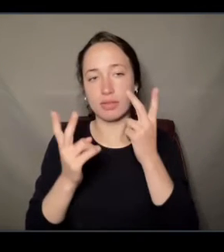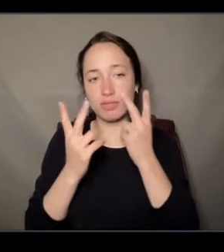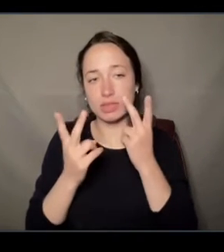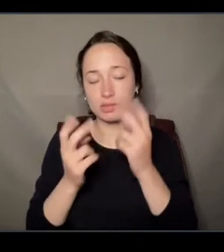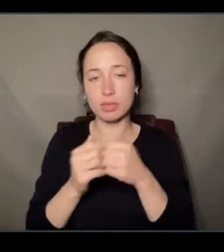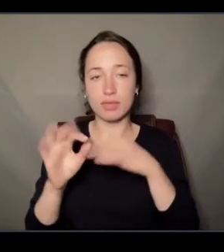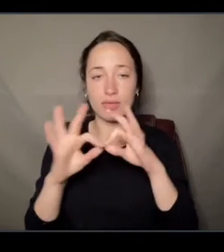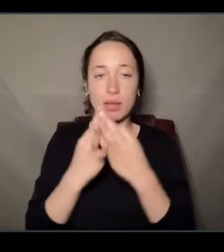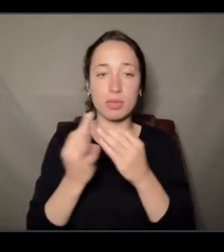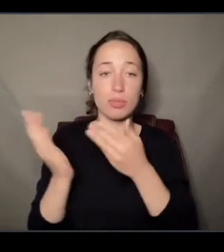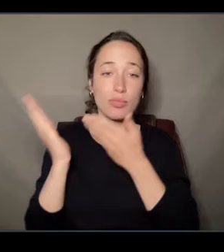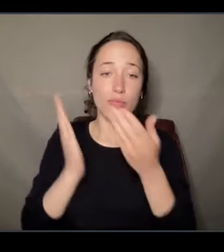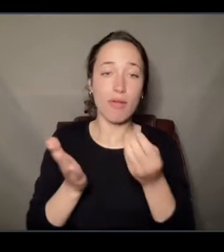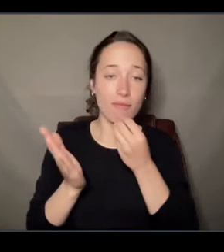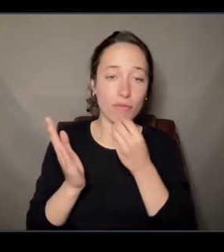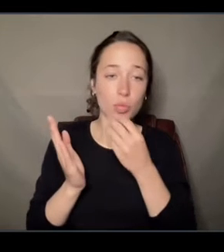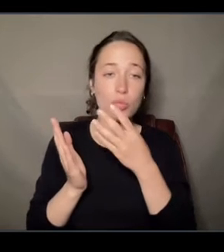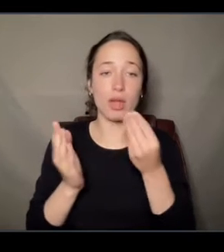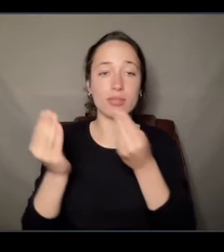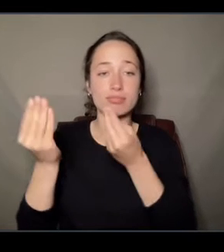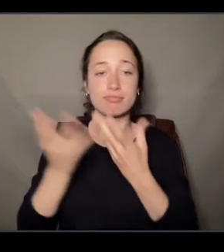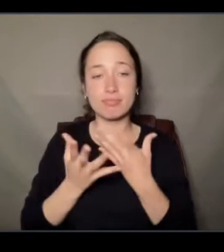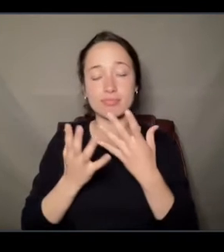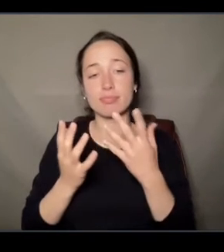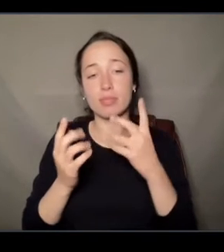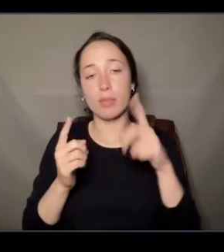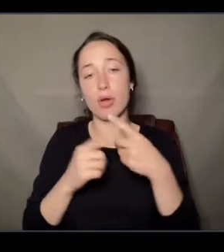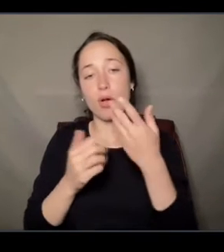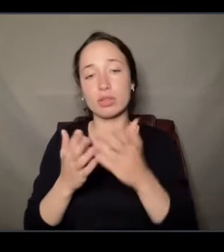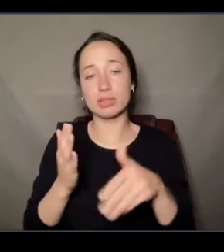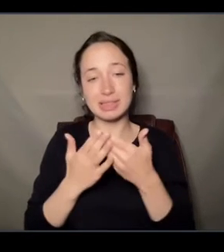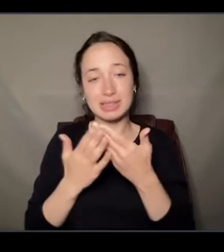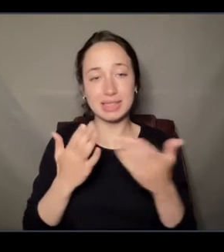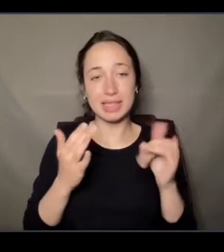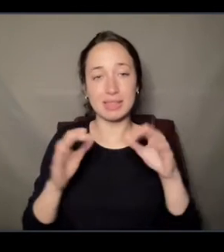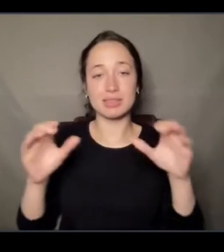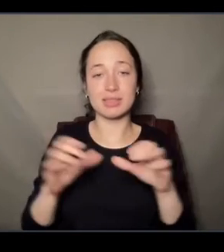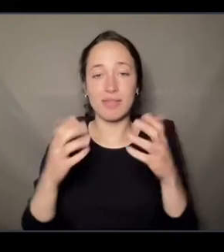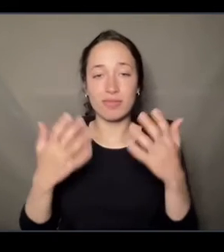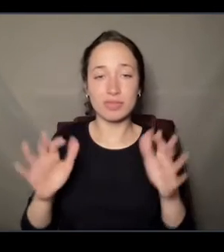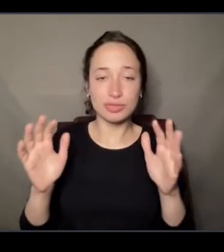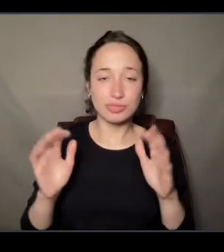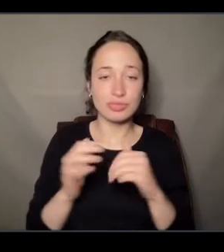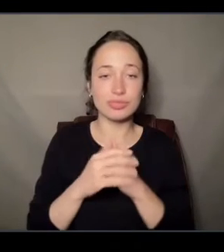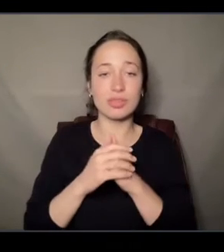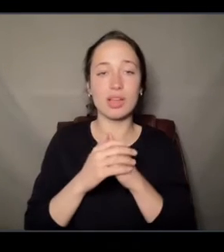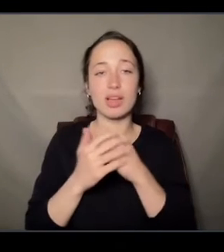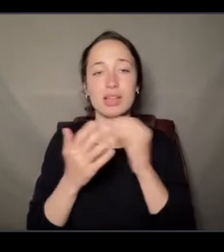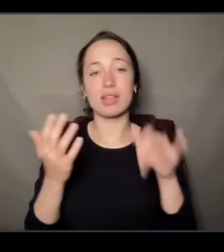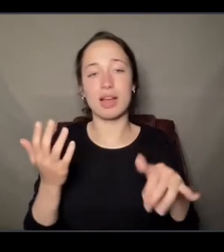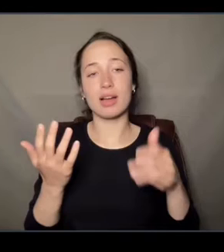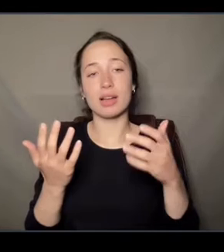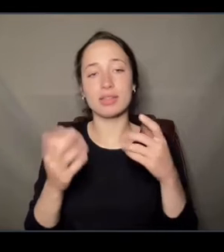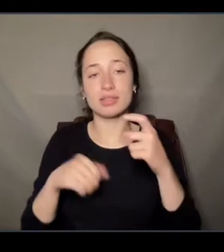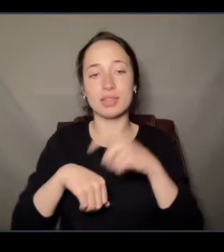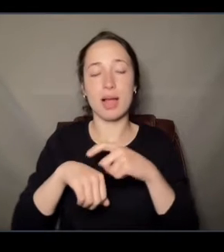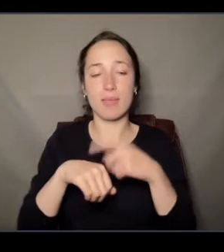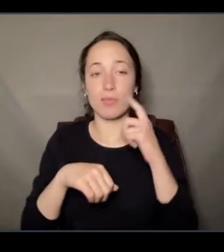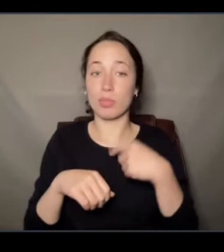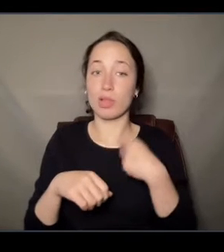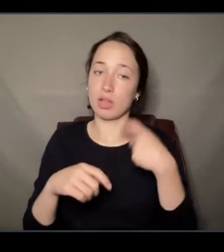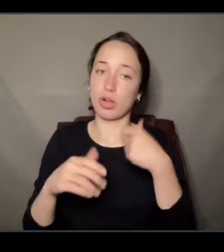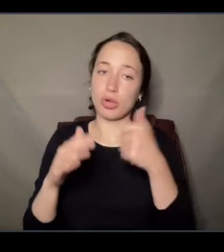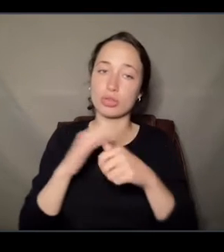with my family and brought food. And they told me about all these things that they had done. And that time